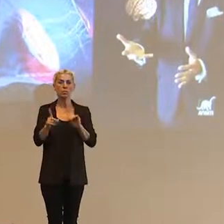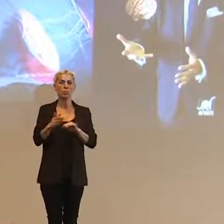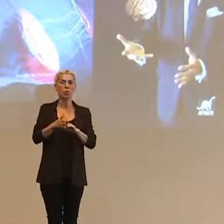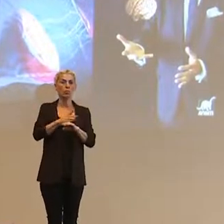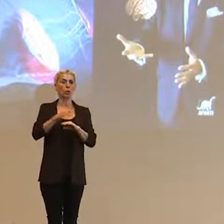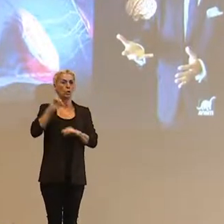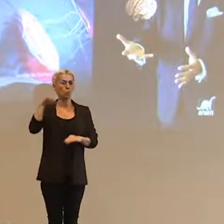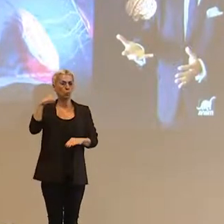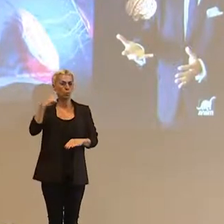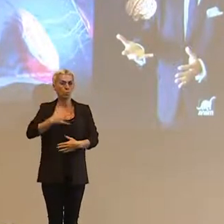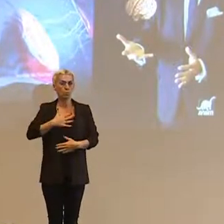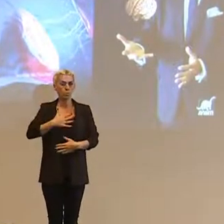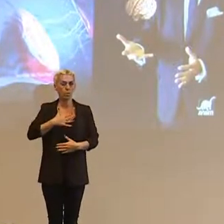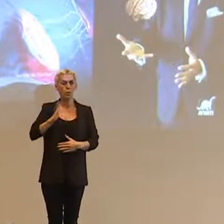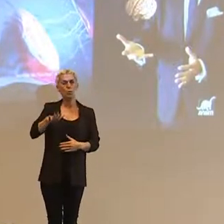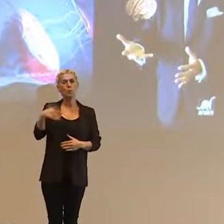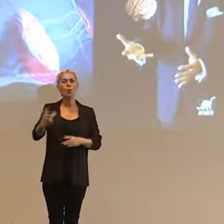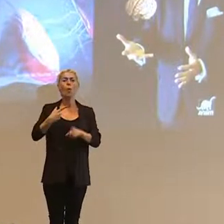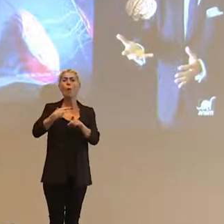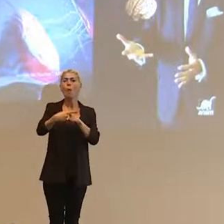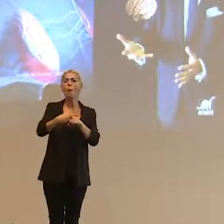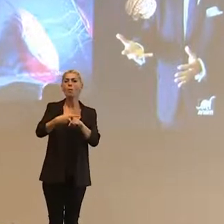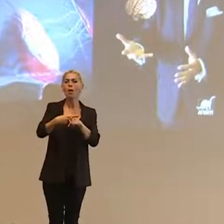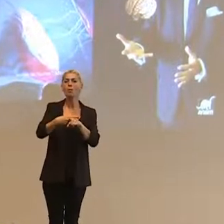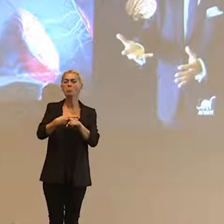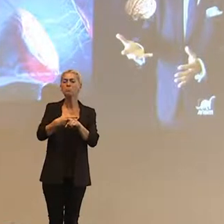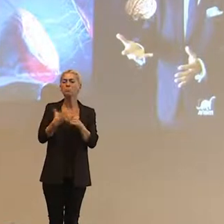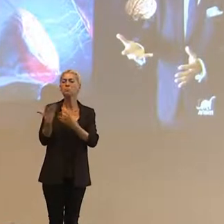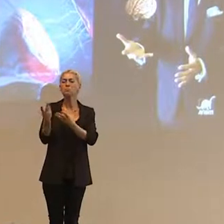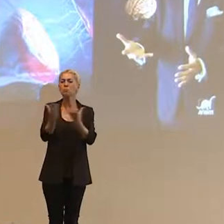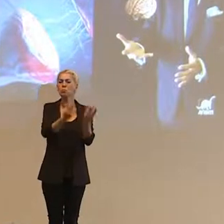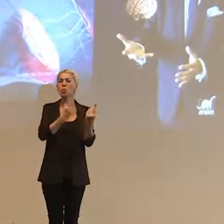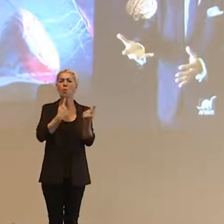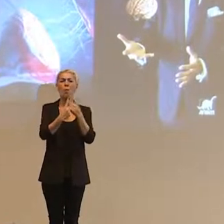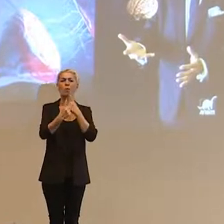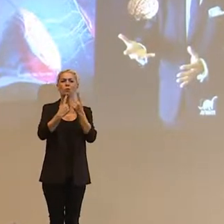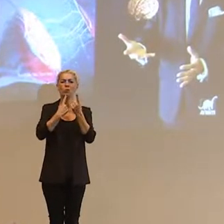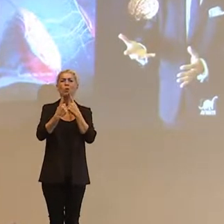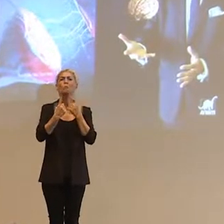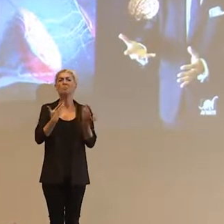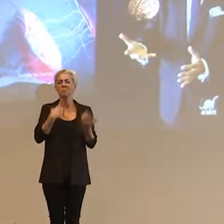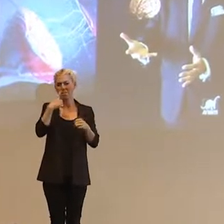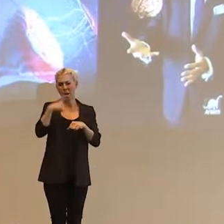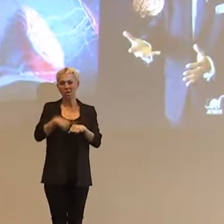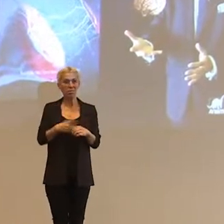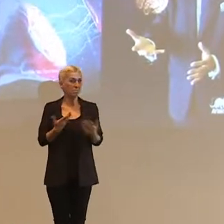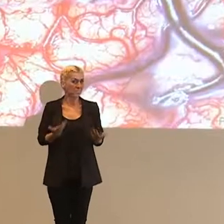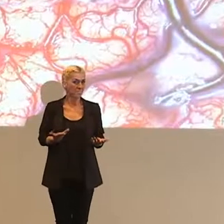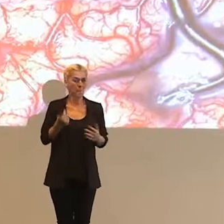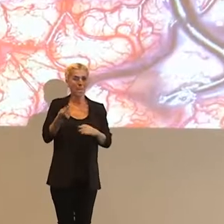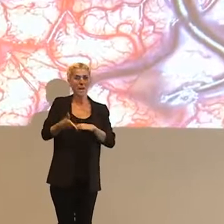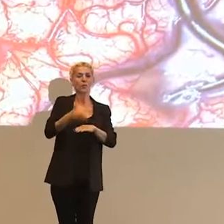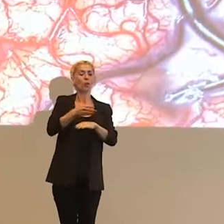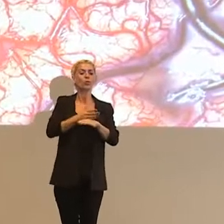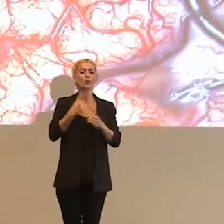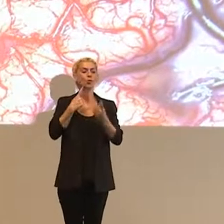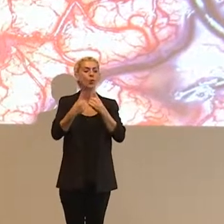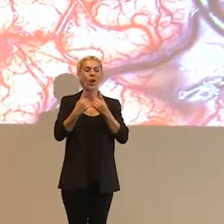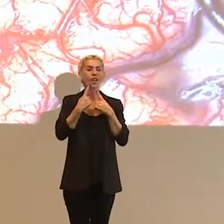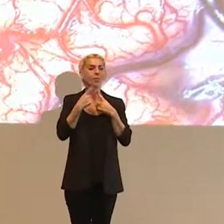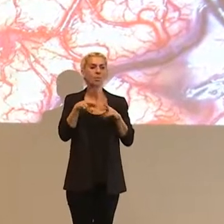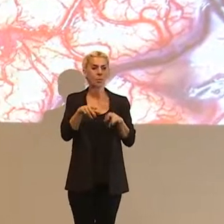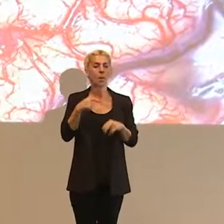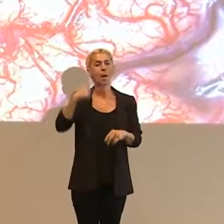this talk it took me some time to reflect on what i can